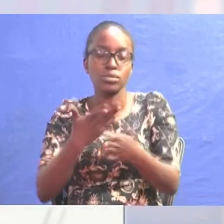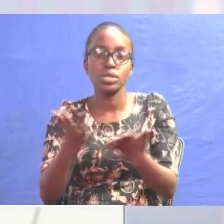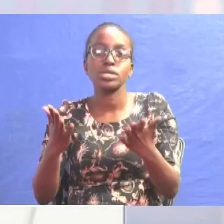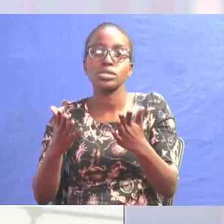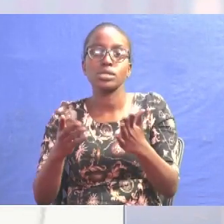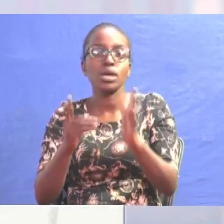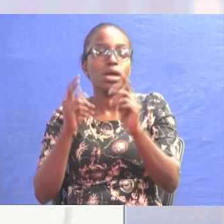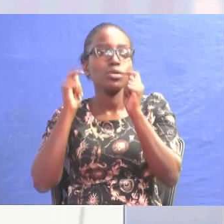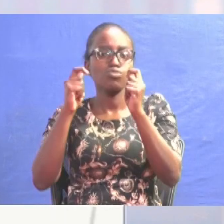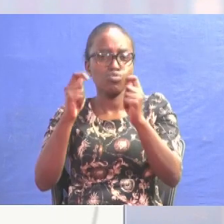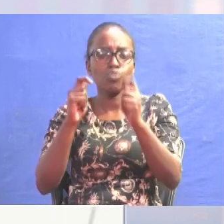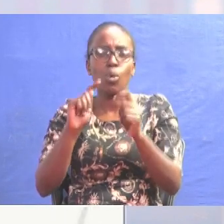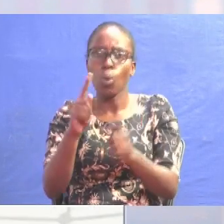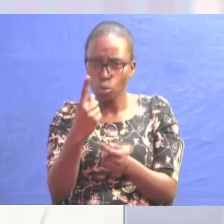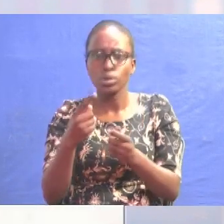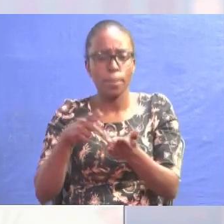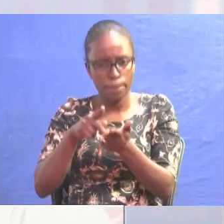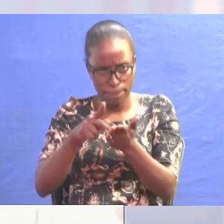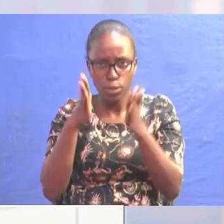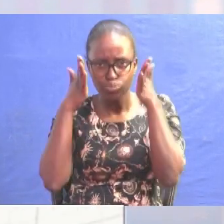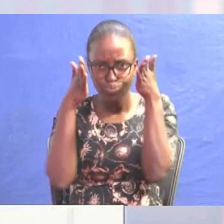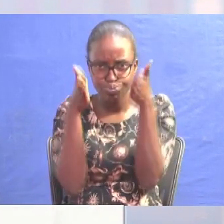is something that we should pay more attention?